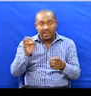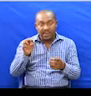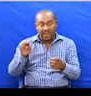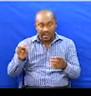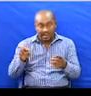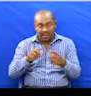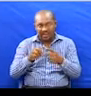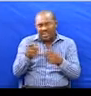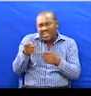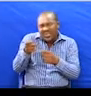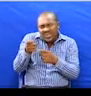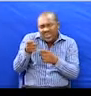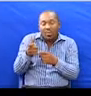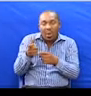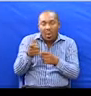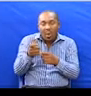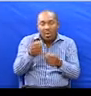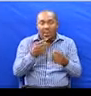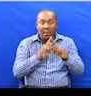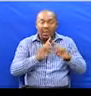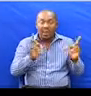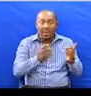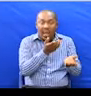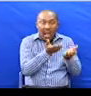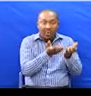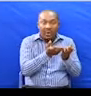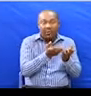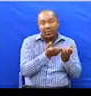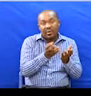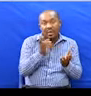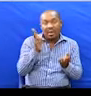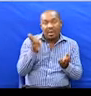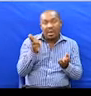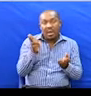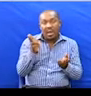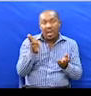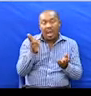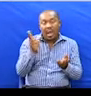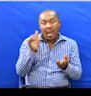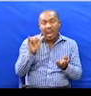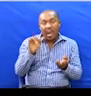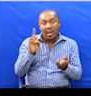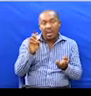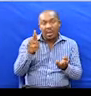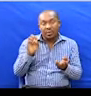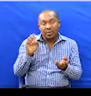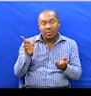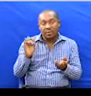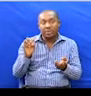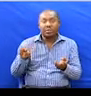smaller as compared to the amount of oxygen that are present in what? In carbohydrate. We say that, first of